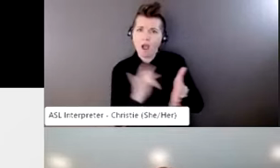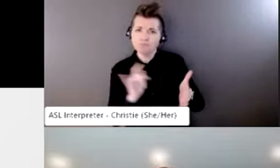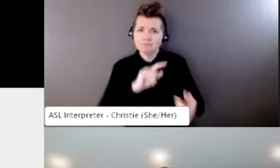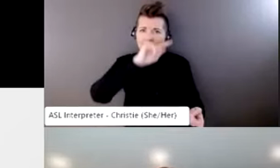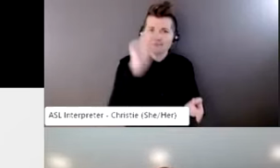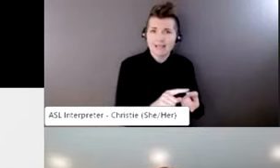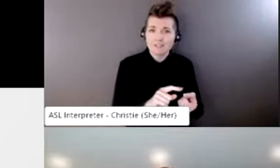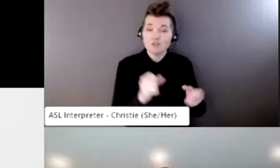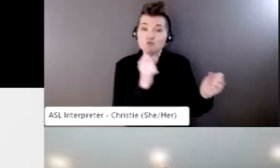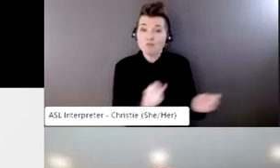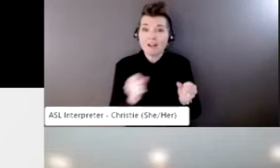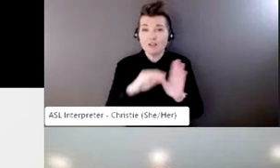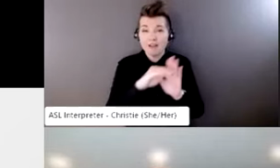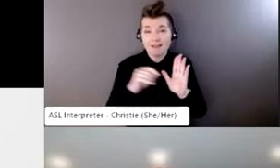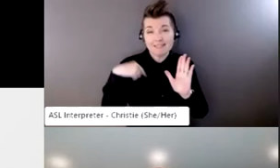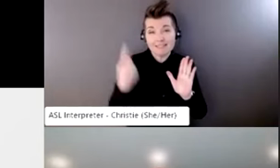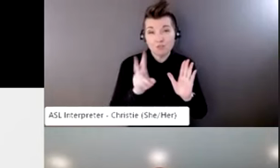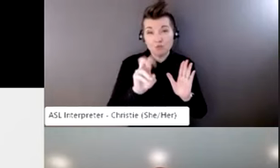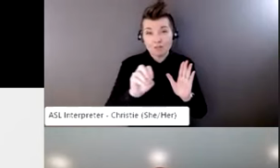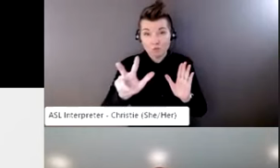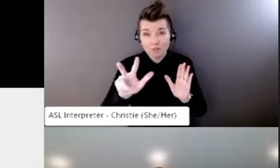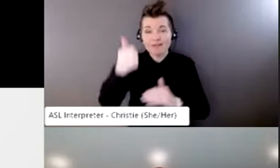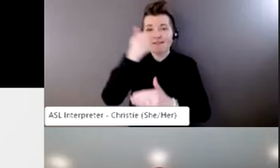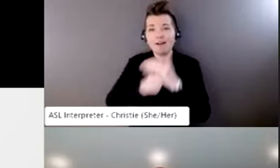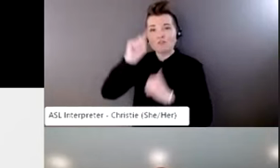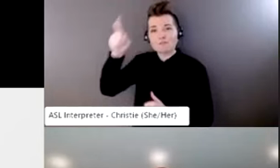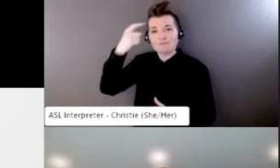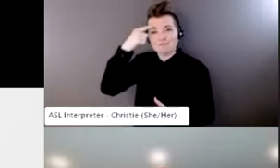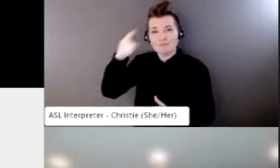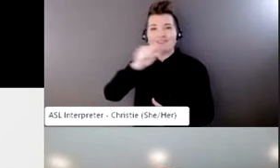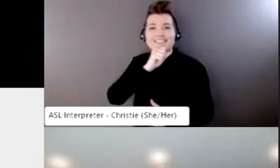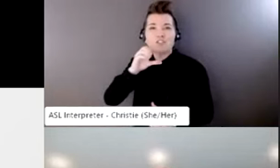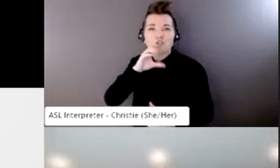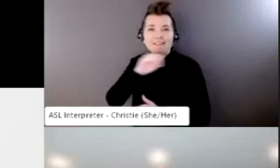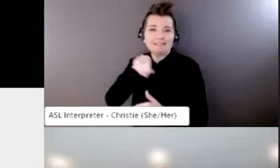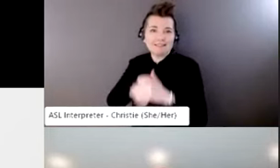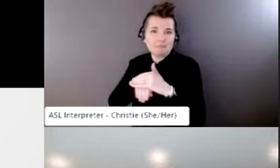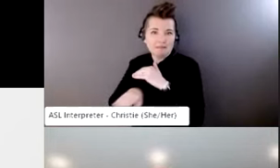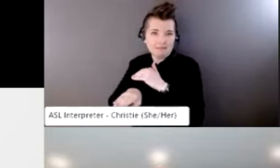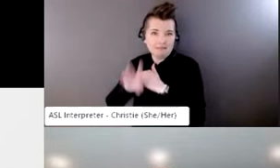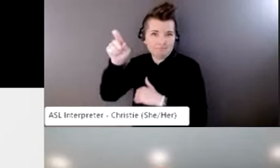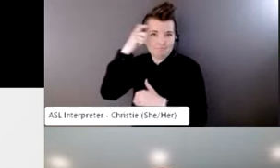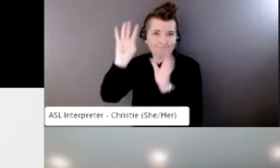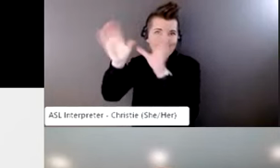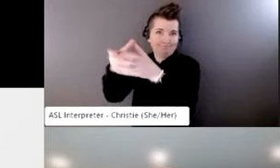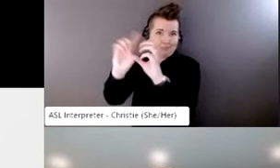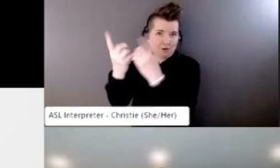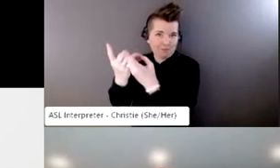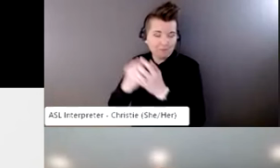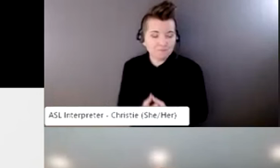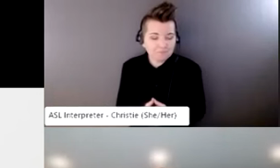the Ministry for Seniors and Accessibility. And we provide guidance, they provide guidance